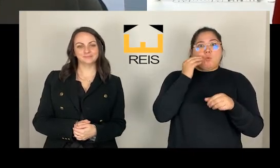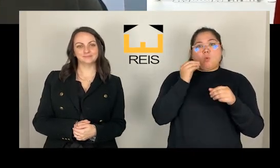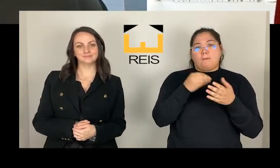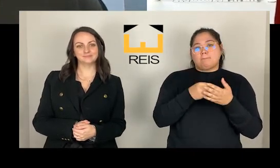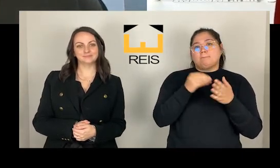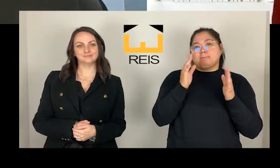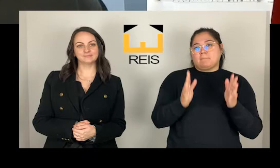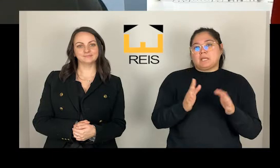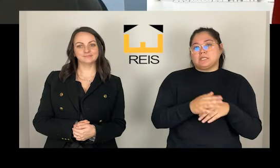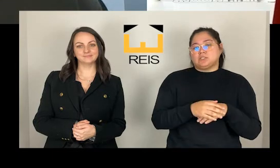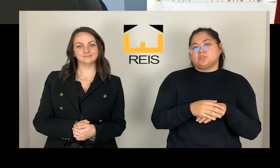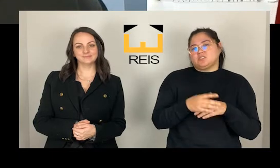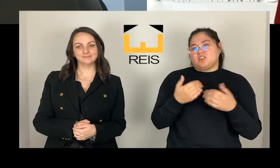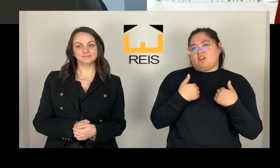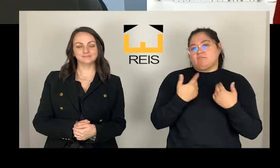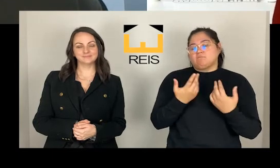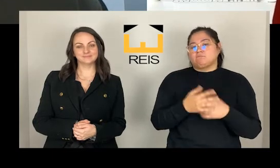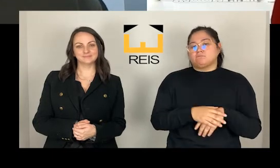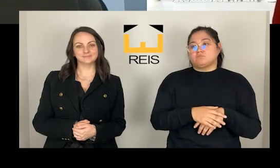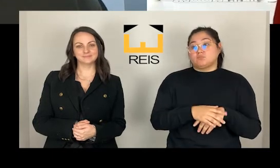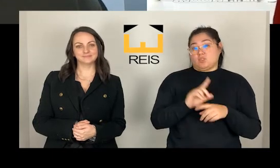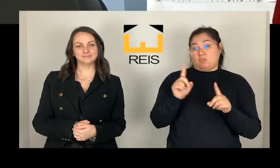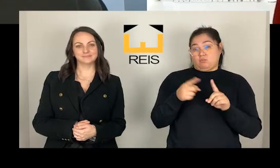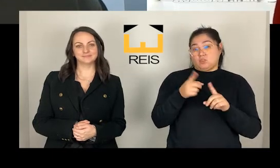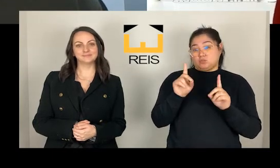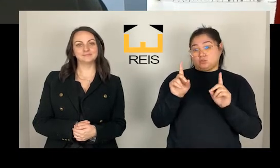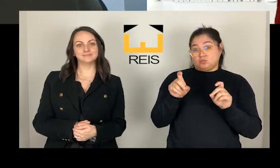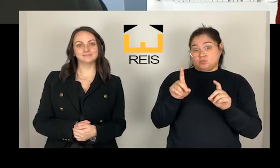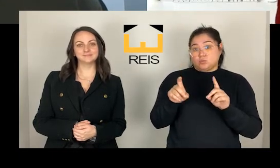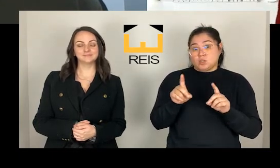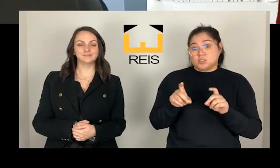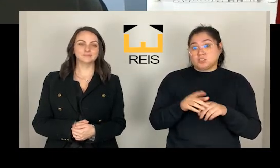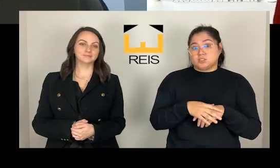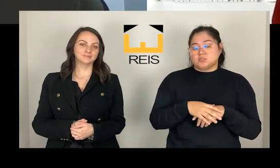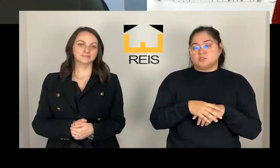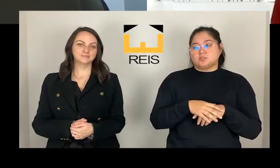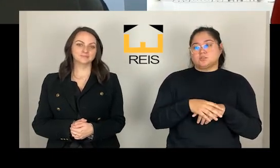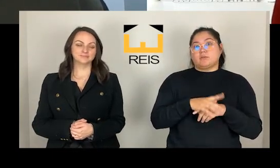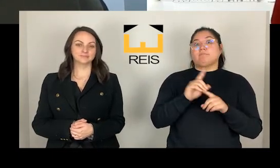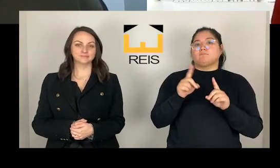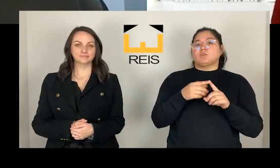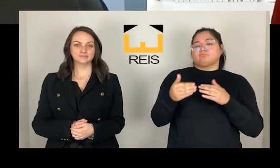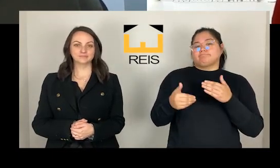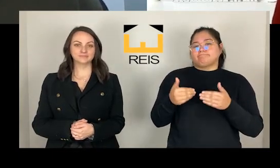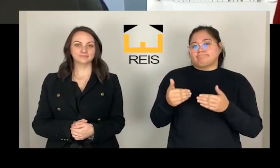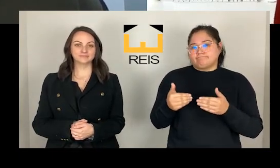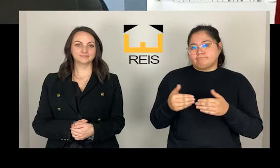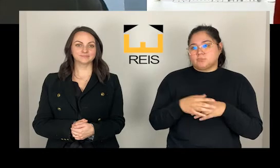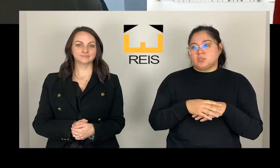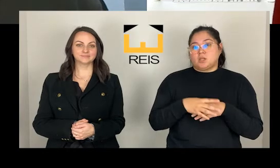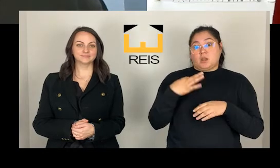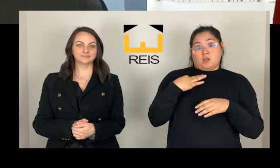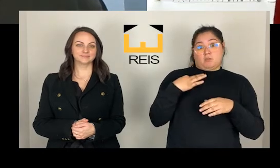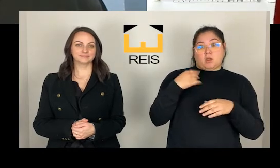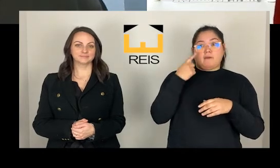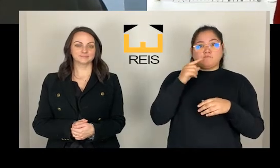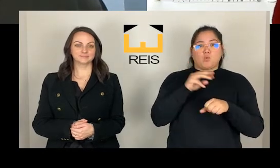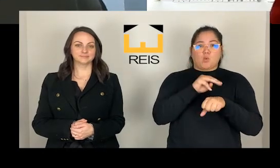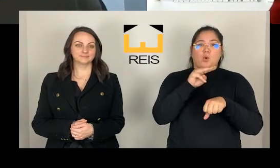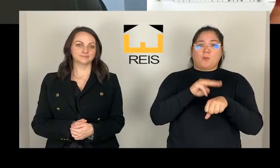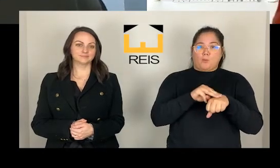have. So the first question is actually about the first step, which is applying for a mortgage.